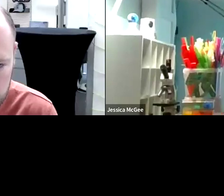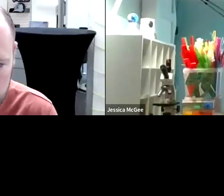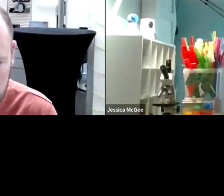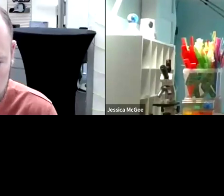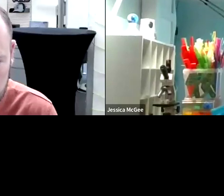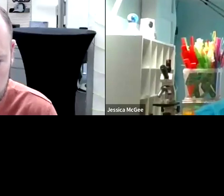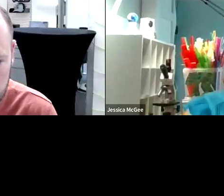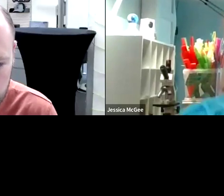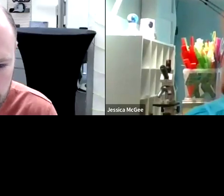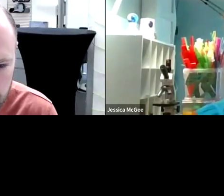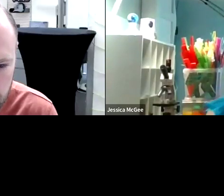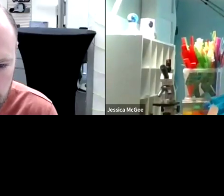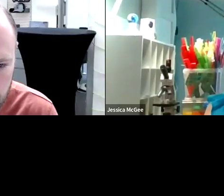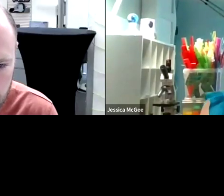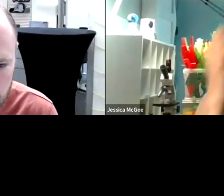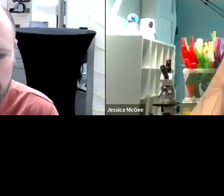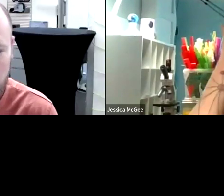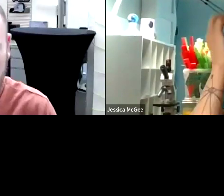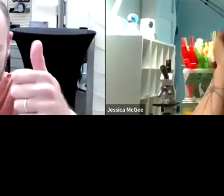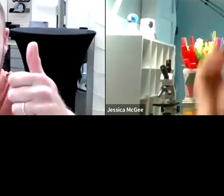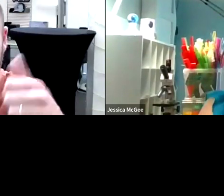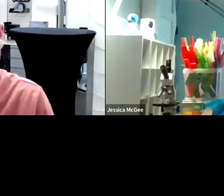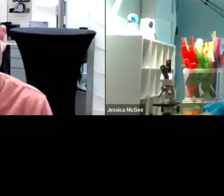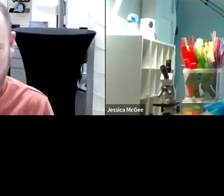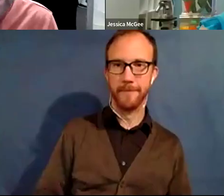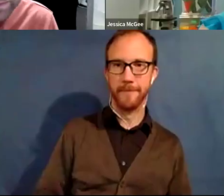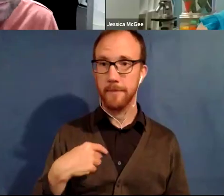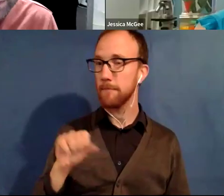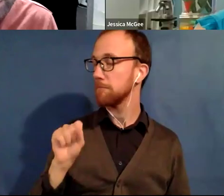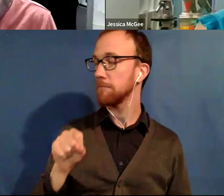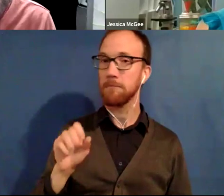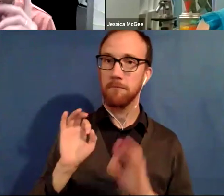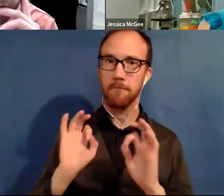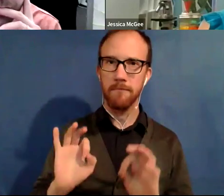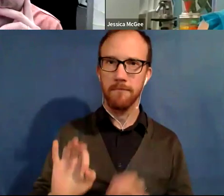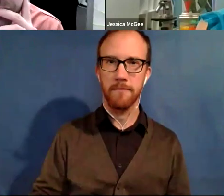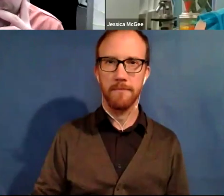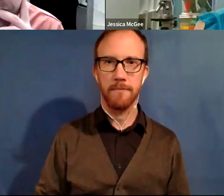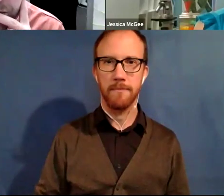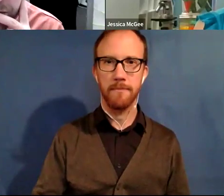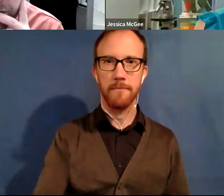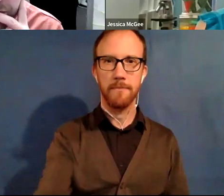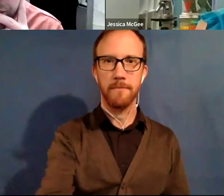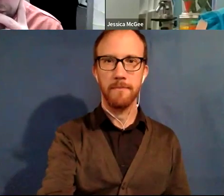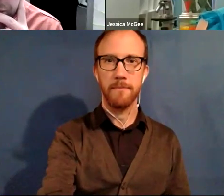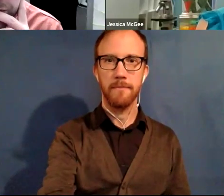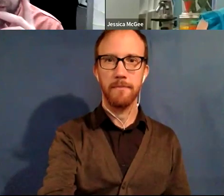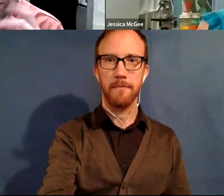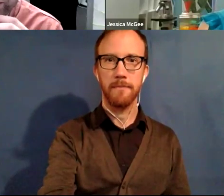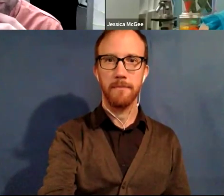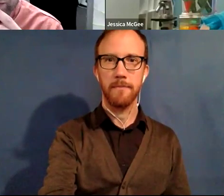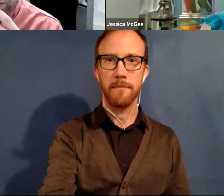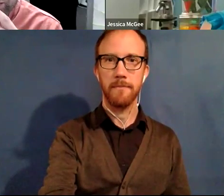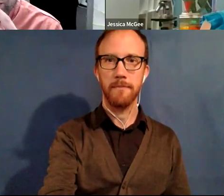There we go. Hi. Can you hear me? Yep. You're great. Awesome. Uh, my name is Jessica McGee. I'm better